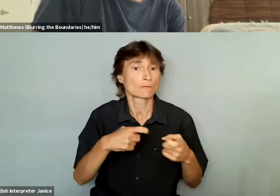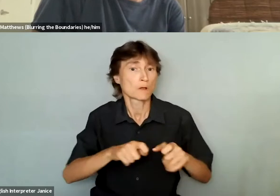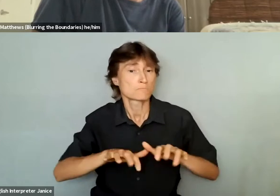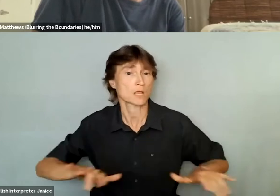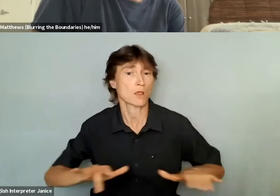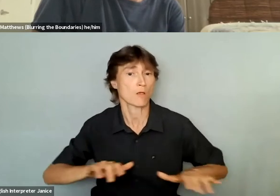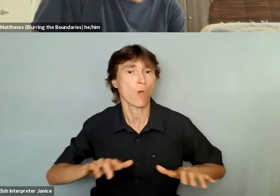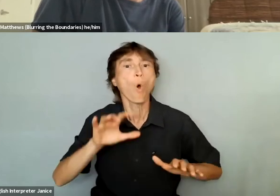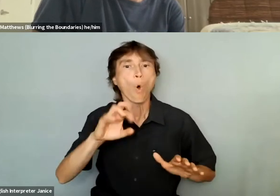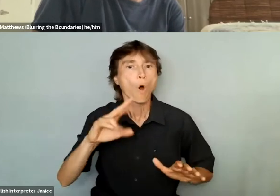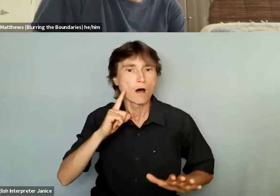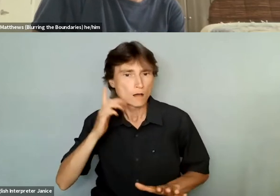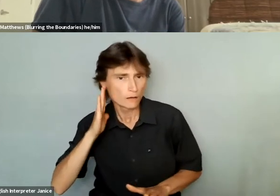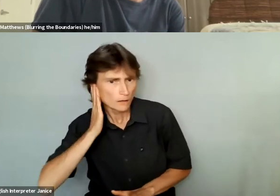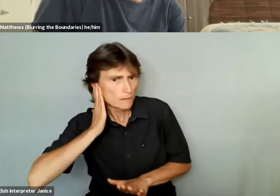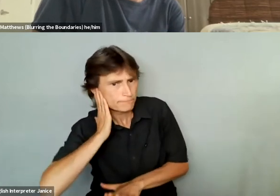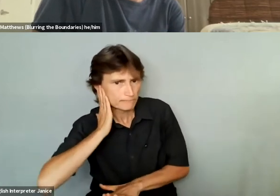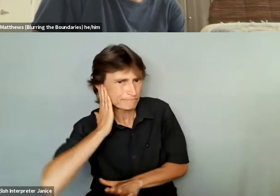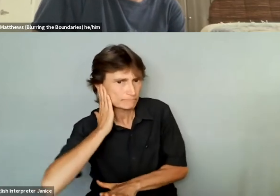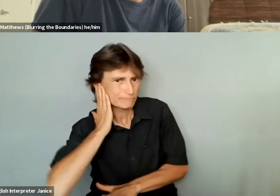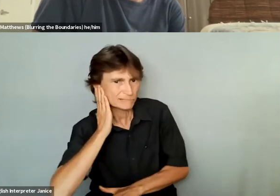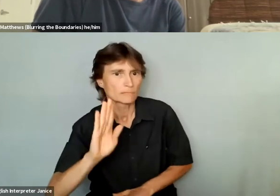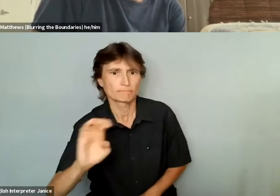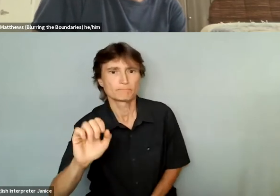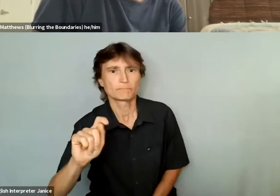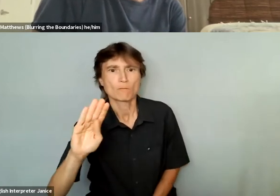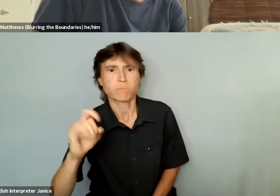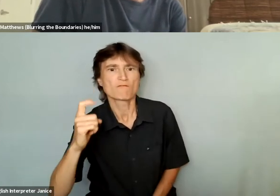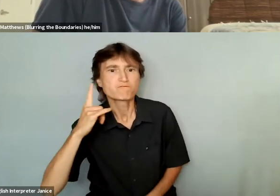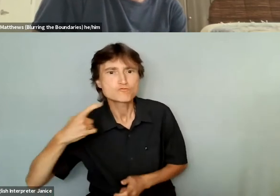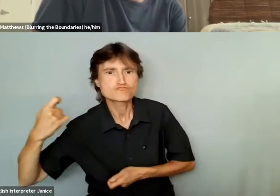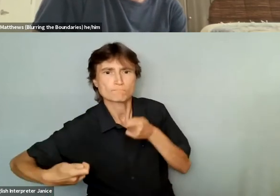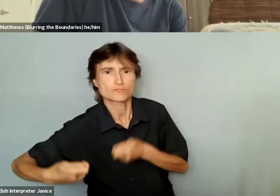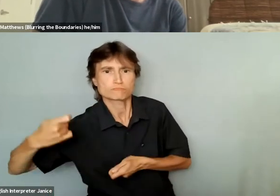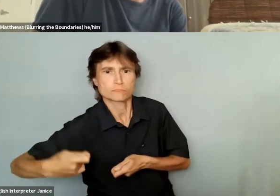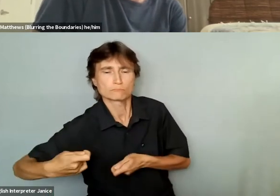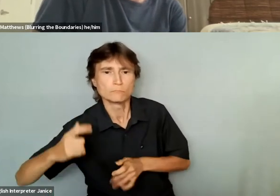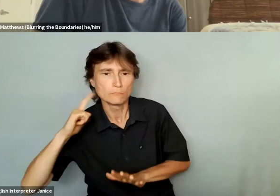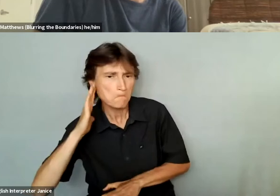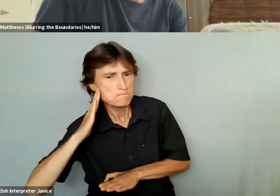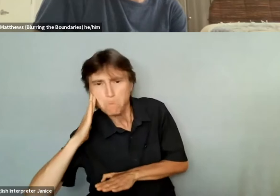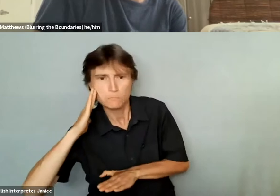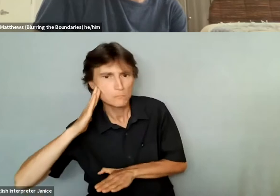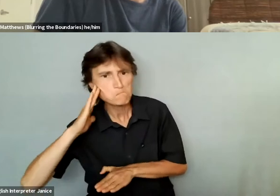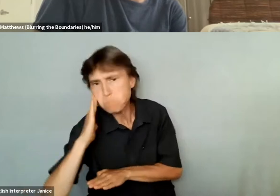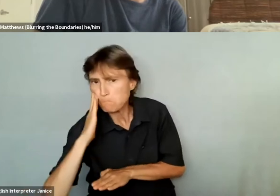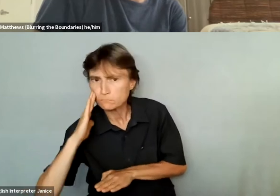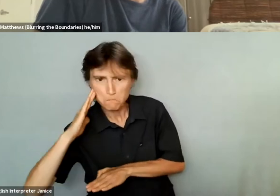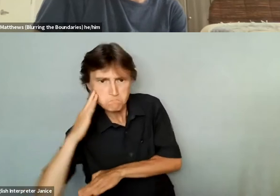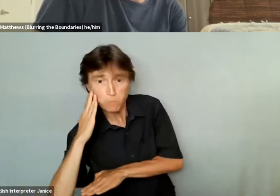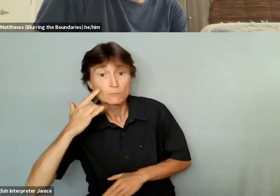some beatboxing for the drums and such. And we